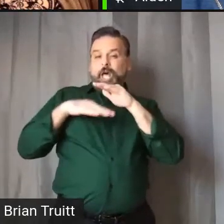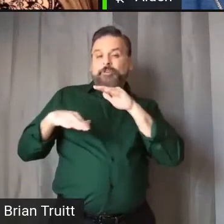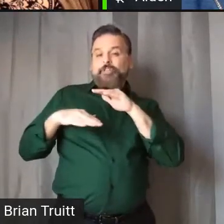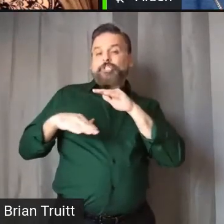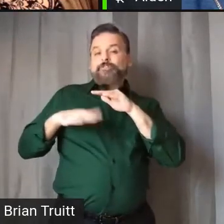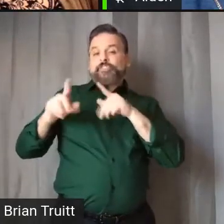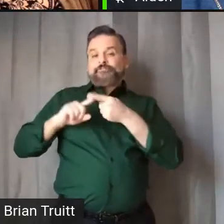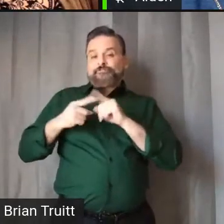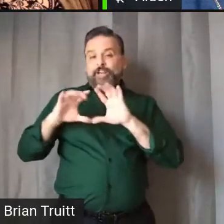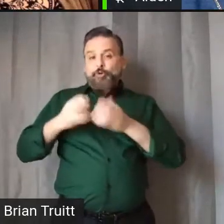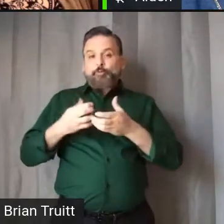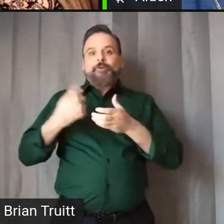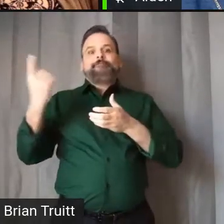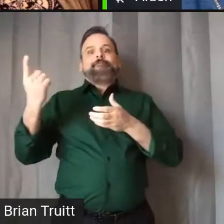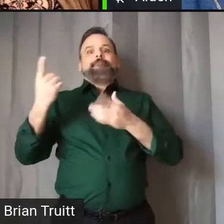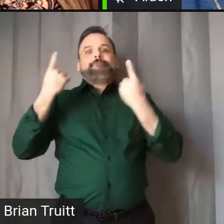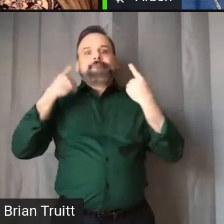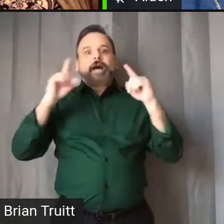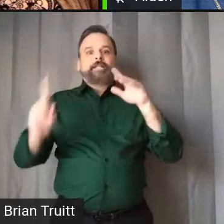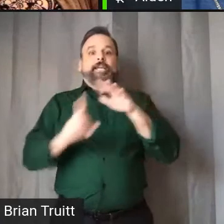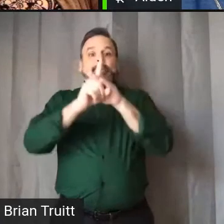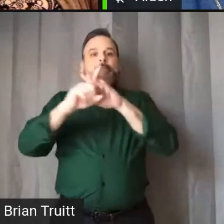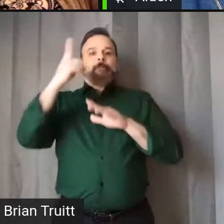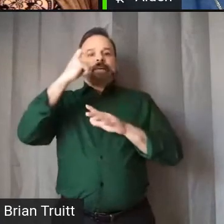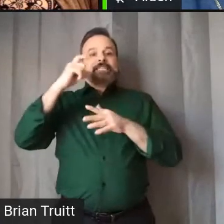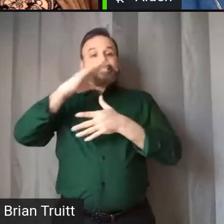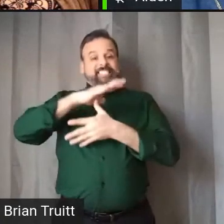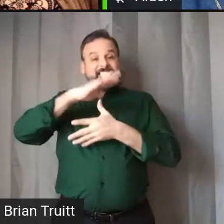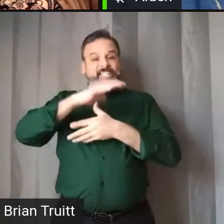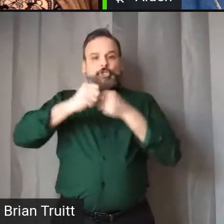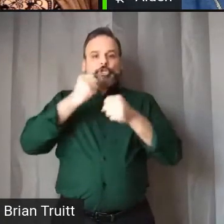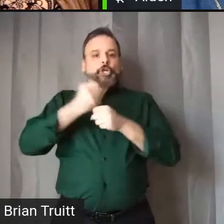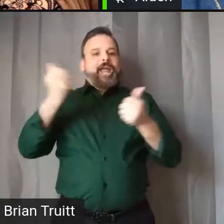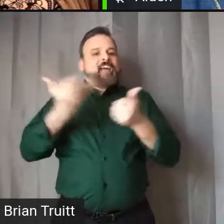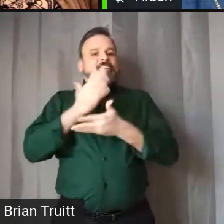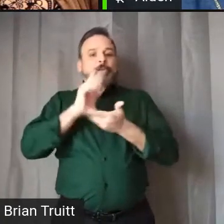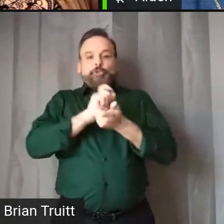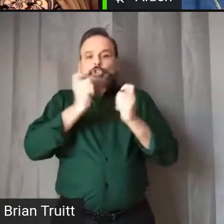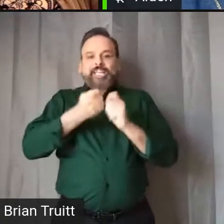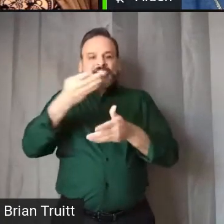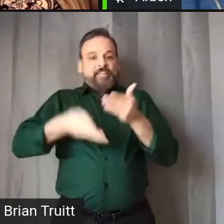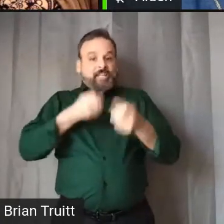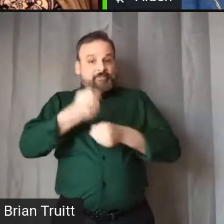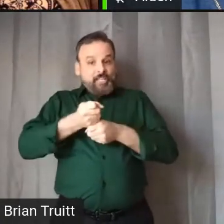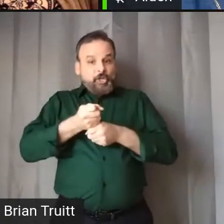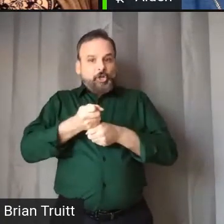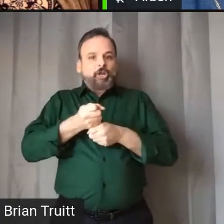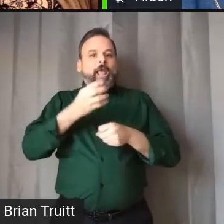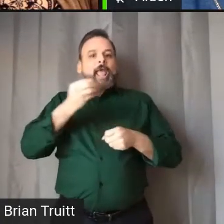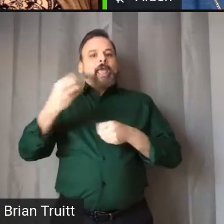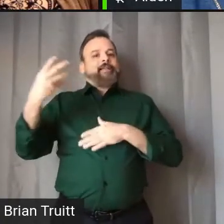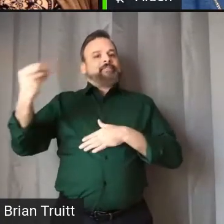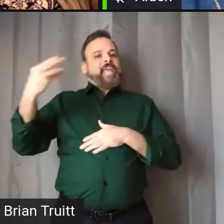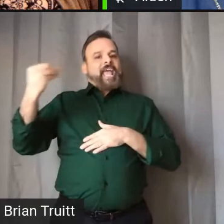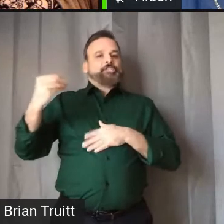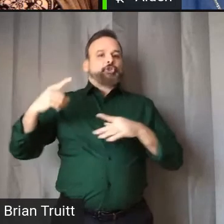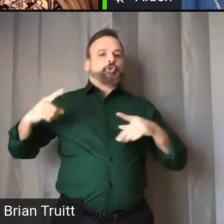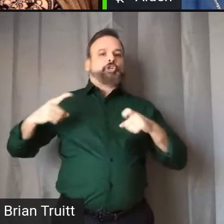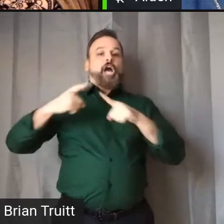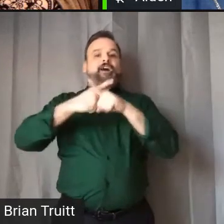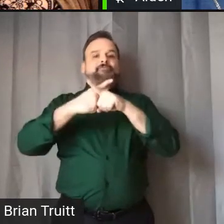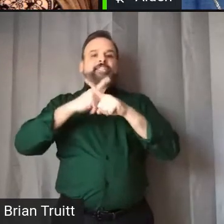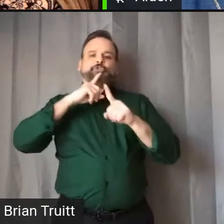coming to light because it's that senior year where, you know, everything's going to change at the end of the year. and where the sort of external conflicts are shining a